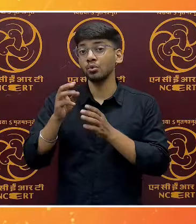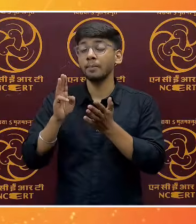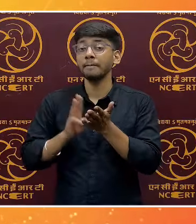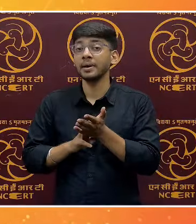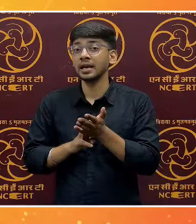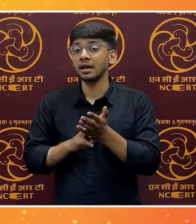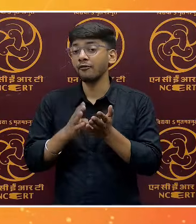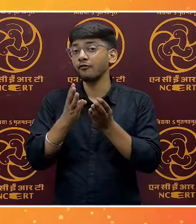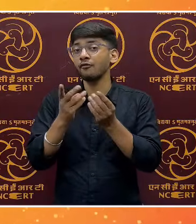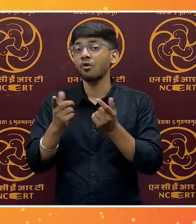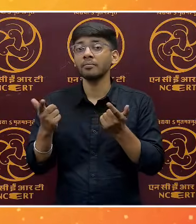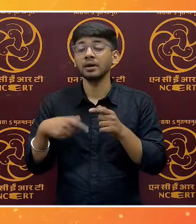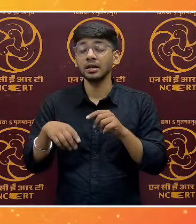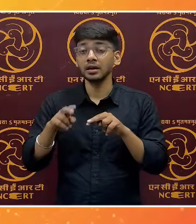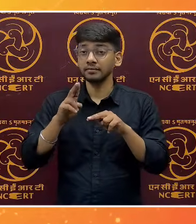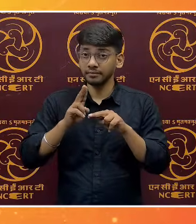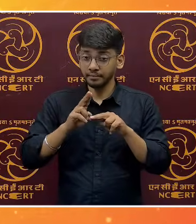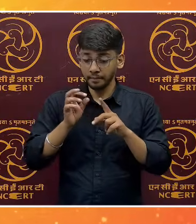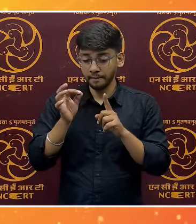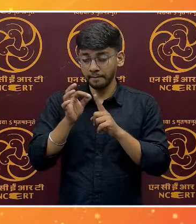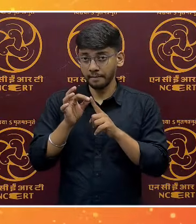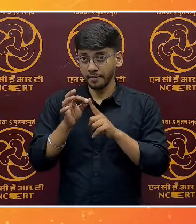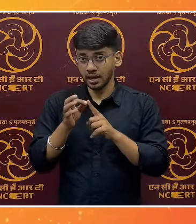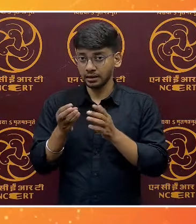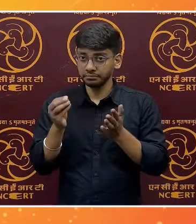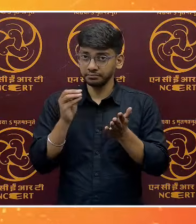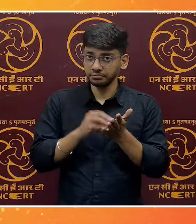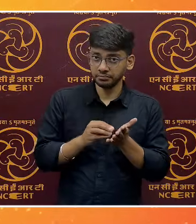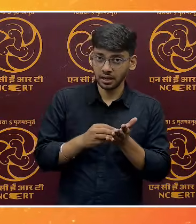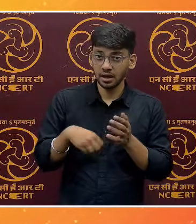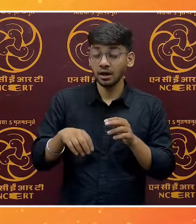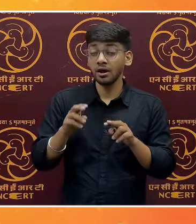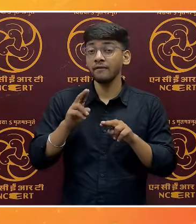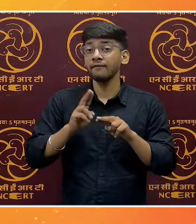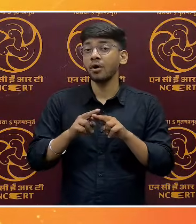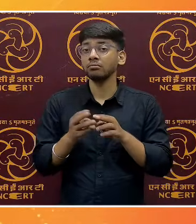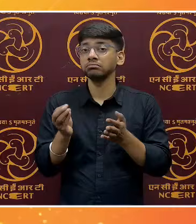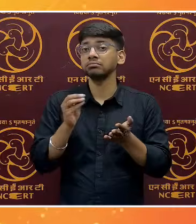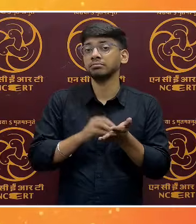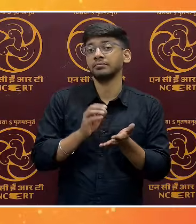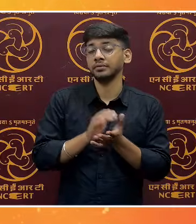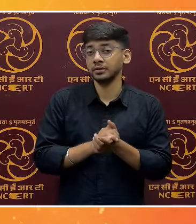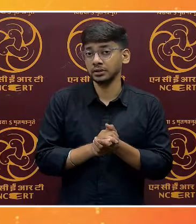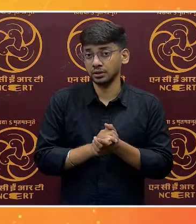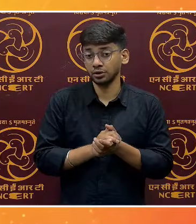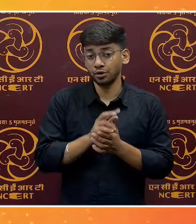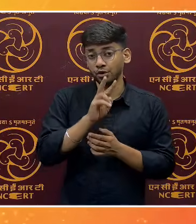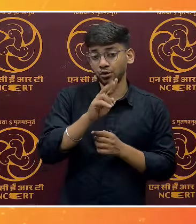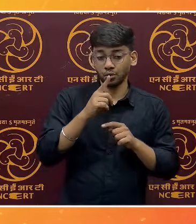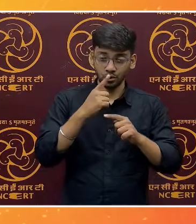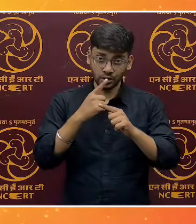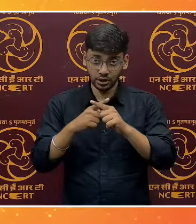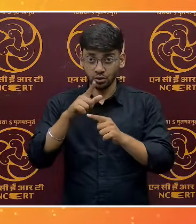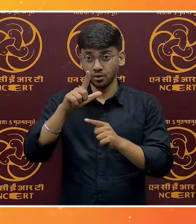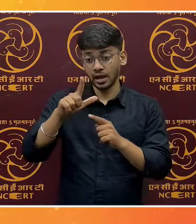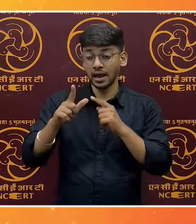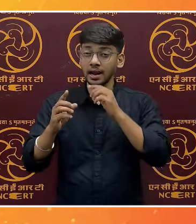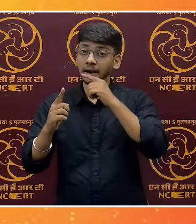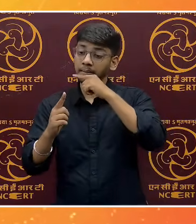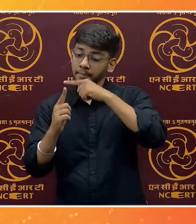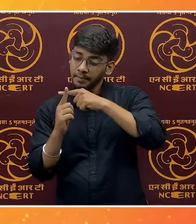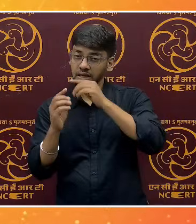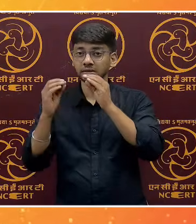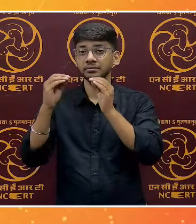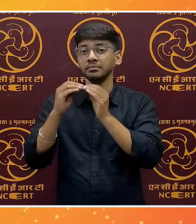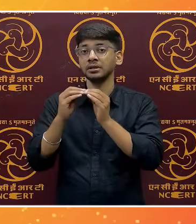formula of the perimeter? We just put the value in the formula. Perimeter of rectangle is 2 into L plus B.